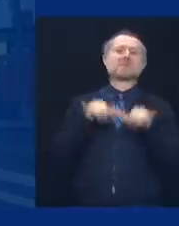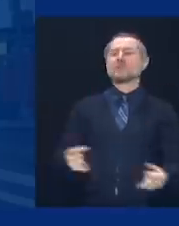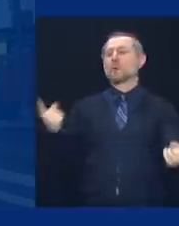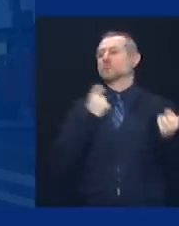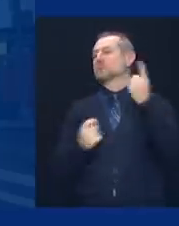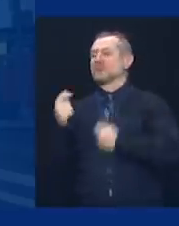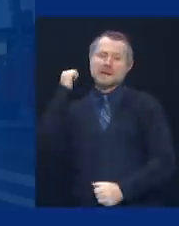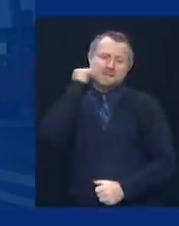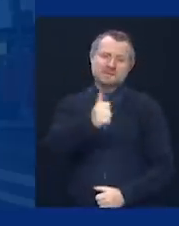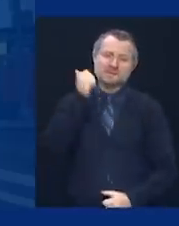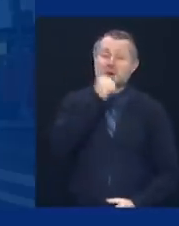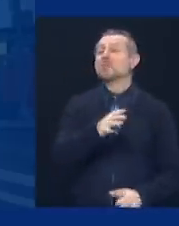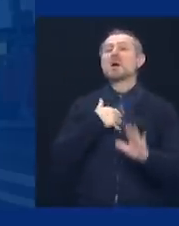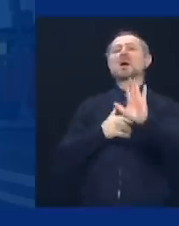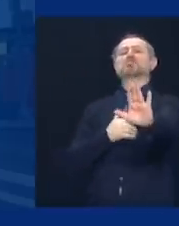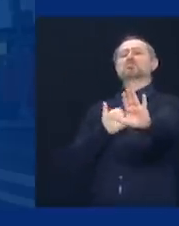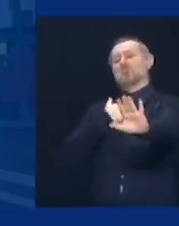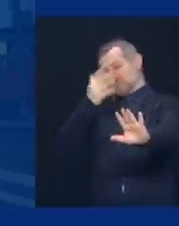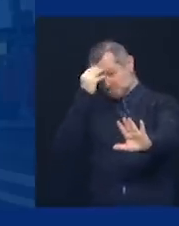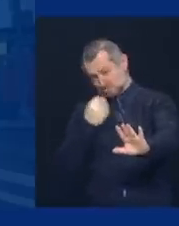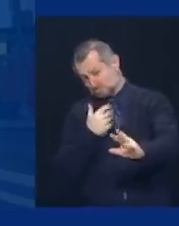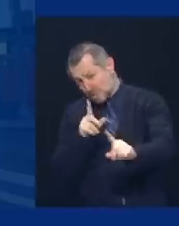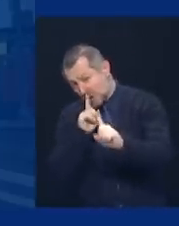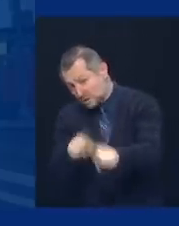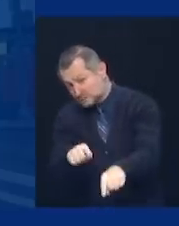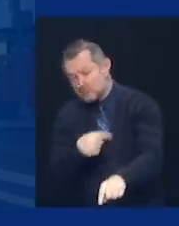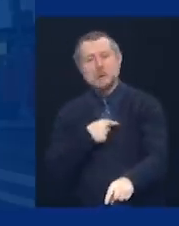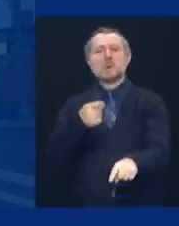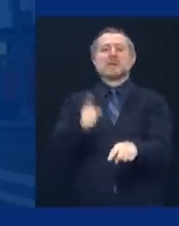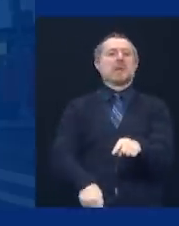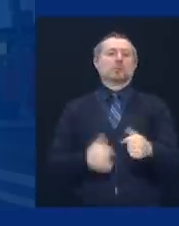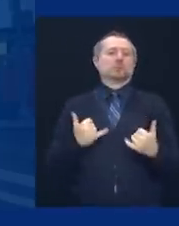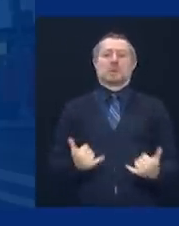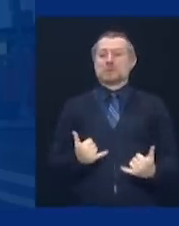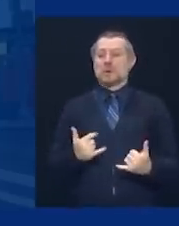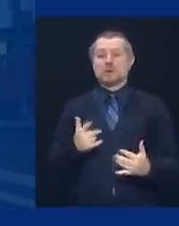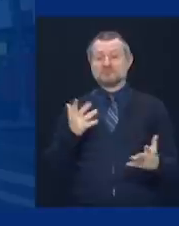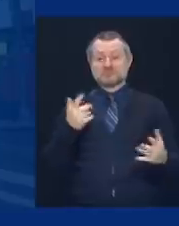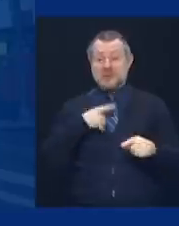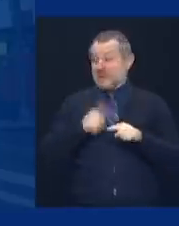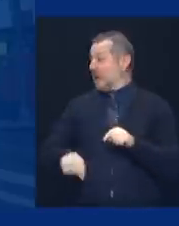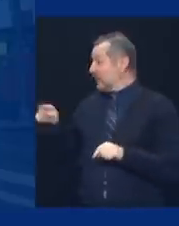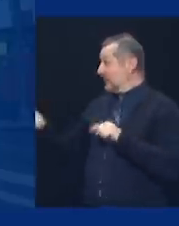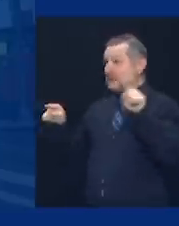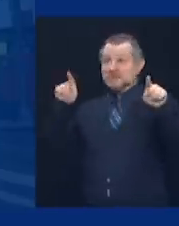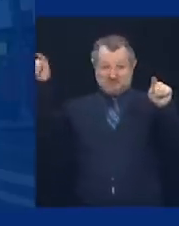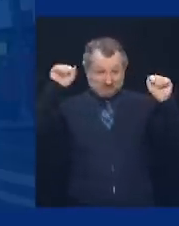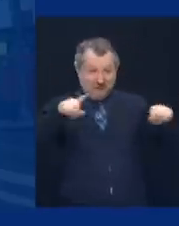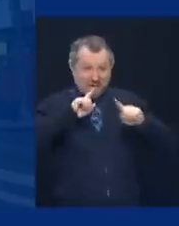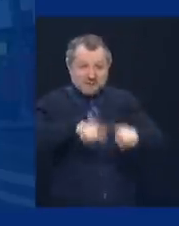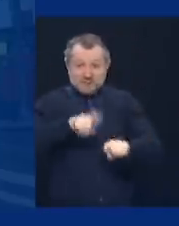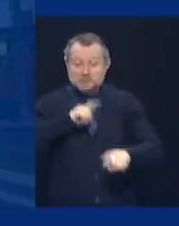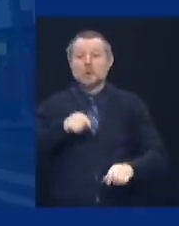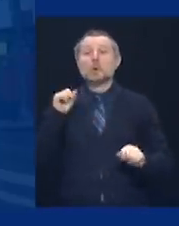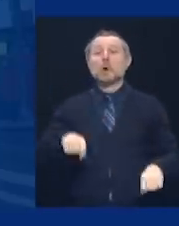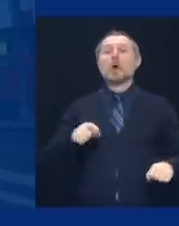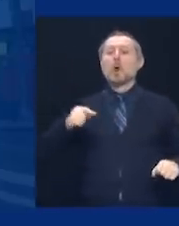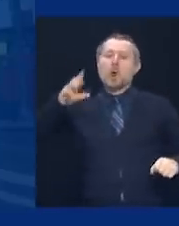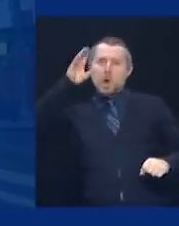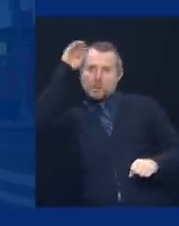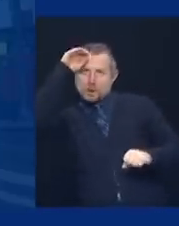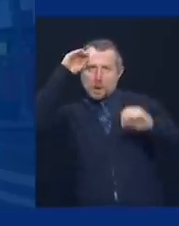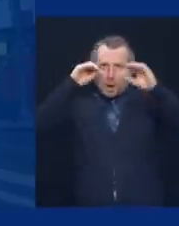Nobody can answer that question today. People can have opinions, but it is purely up to us because it